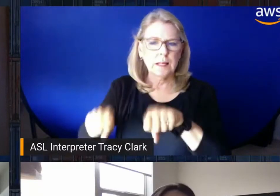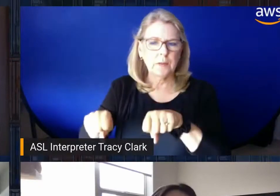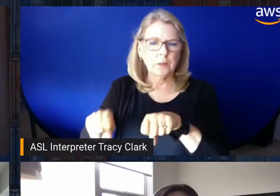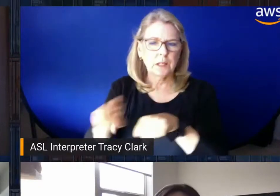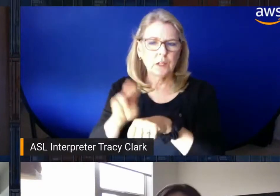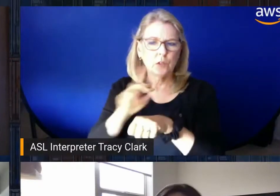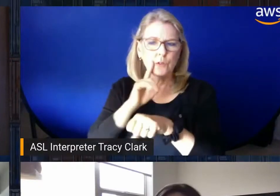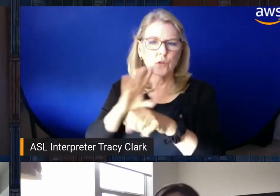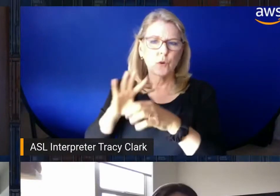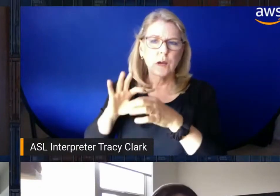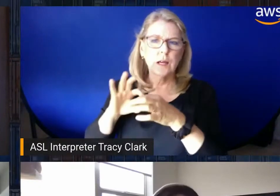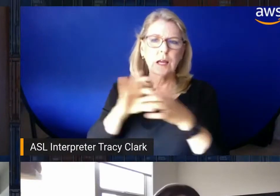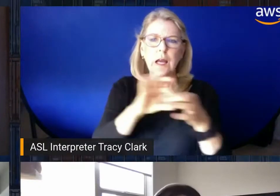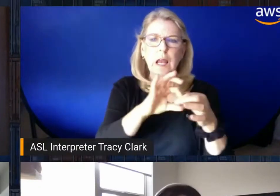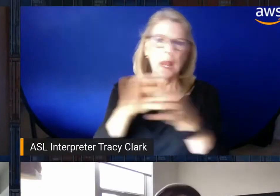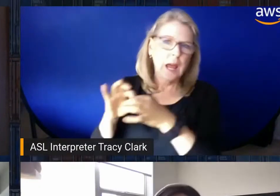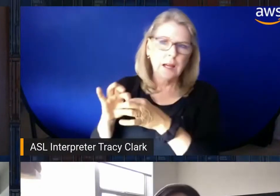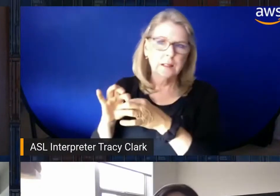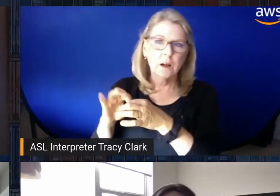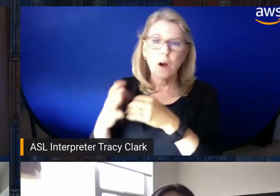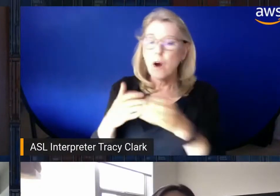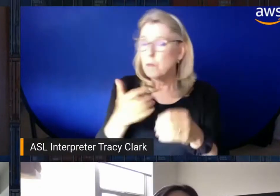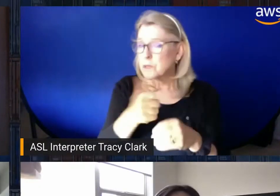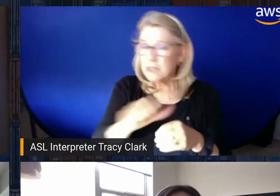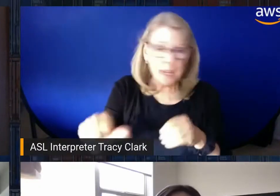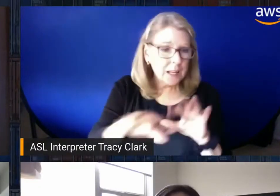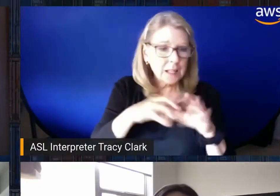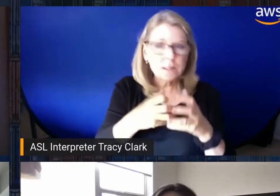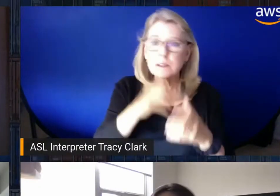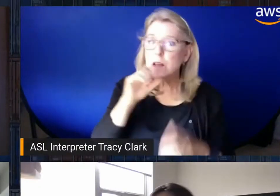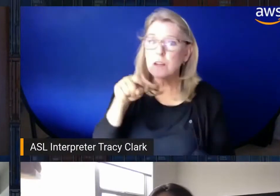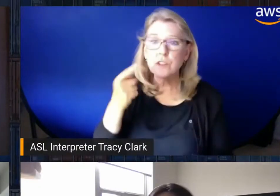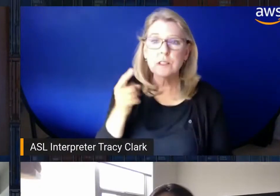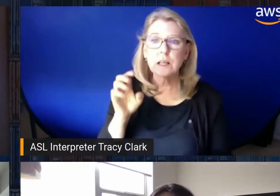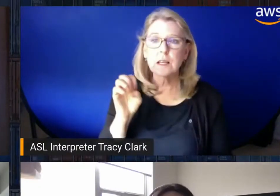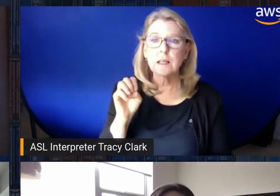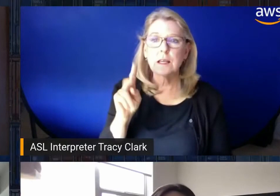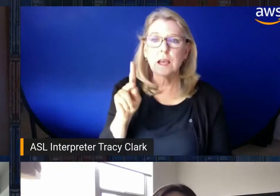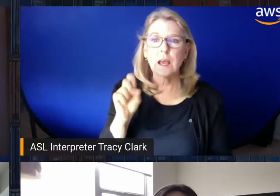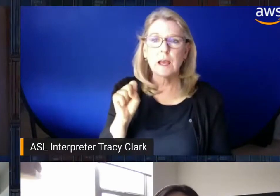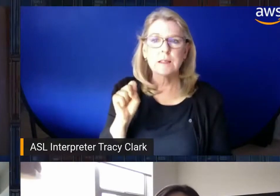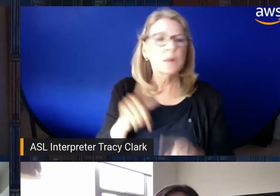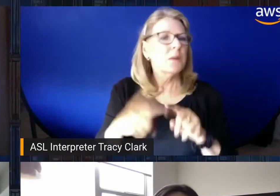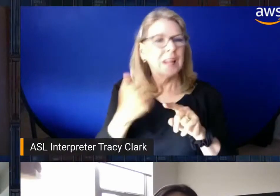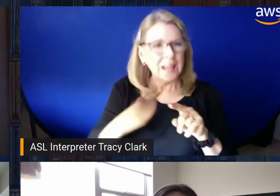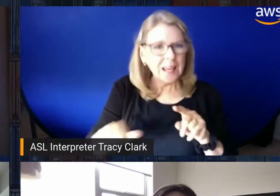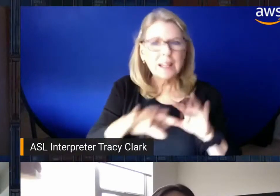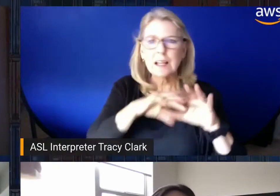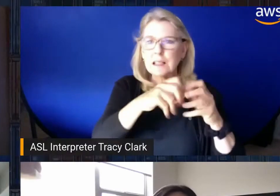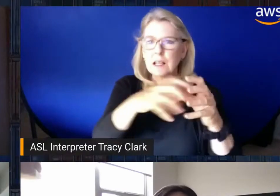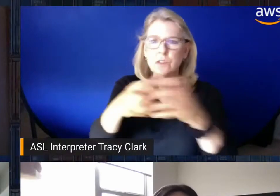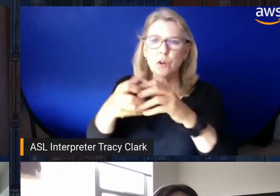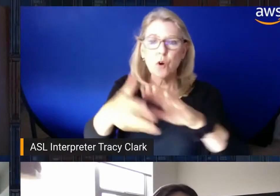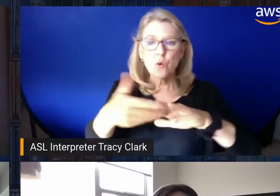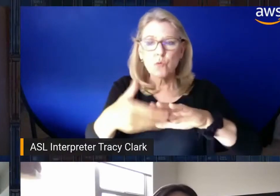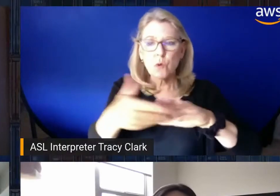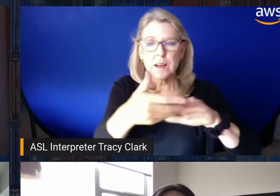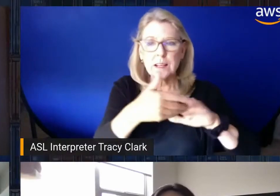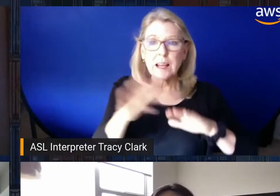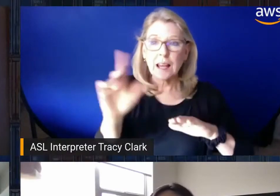about any cluster, not just EKS Anywhere cluster, but any cluster running anywhere to the EKS Service Control